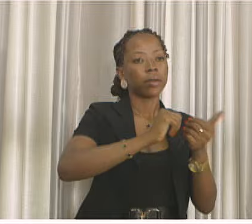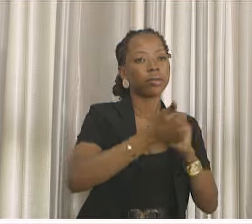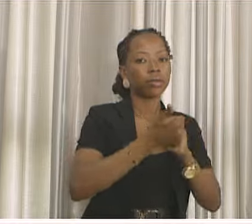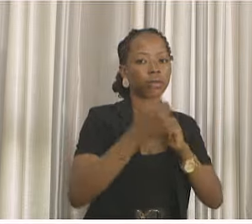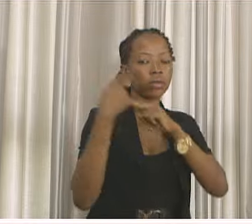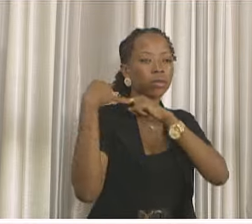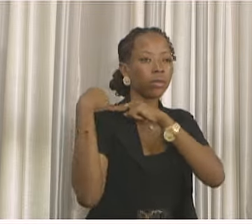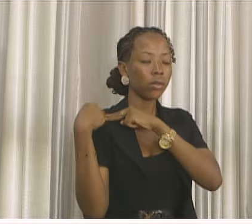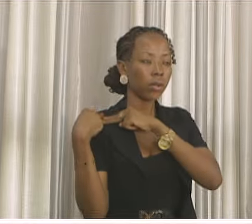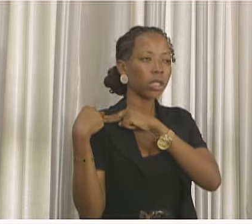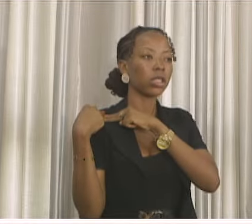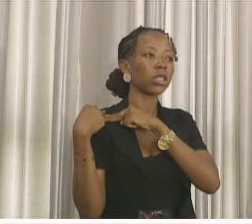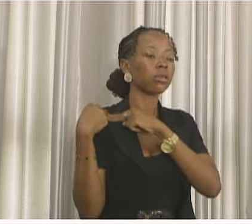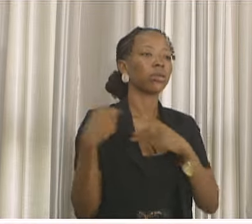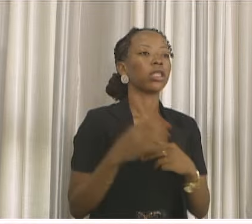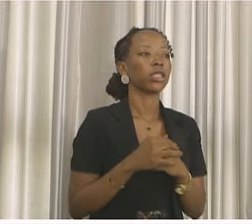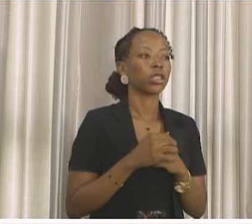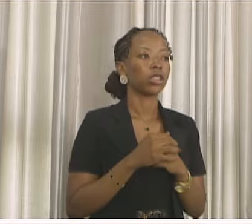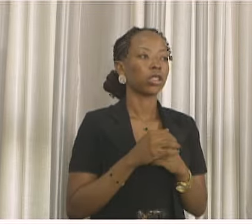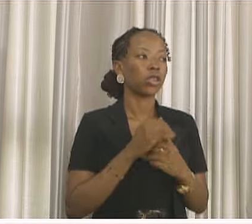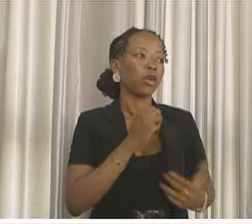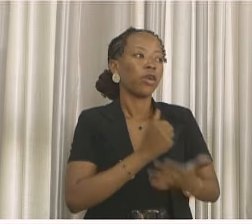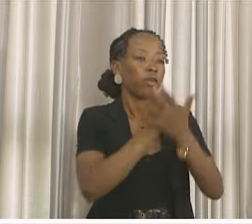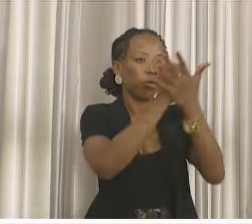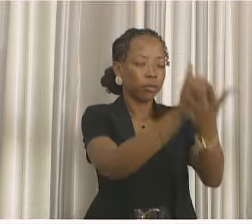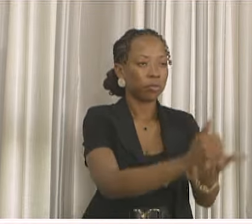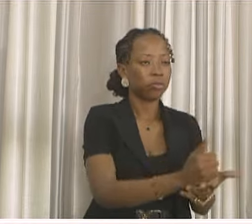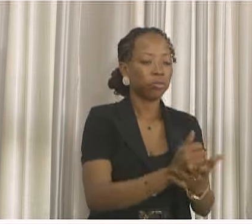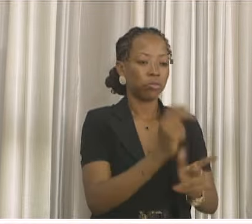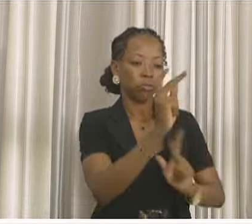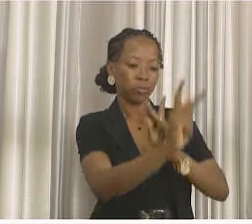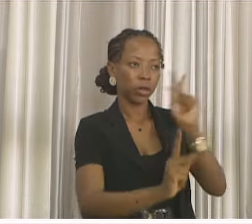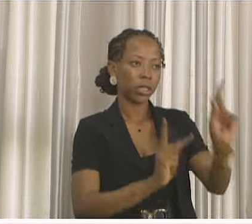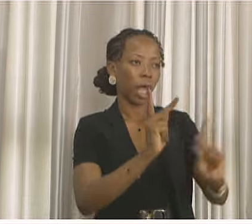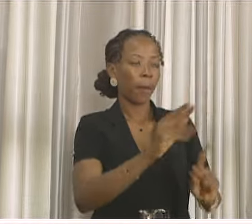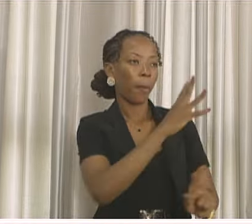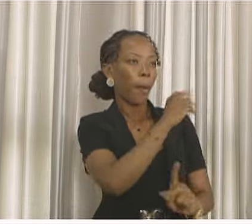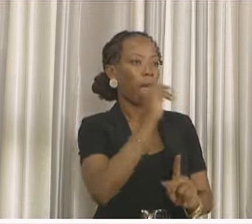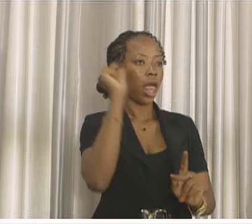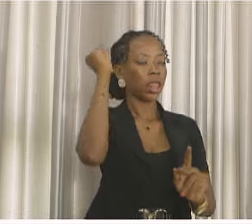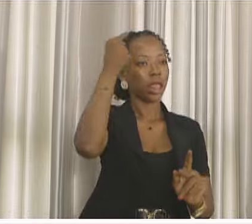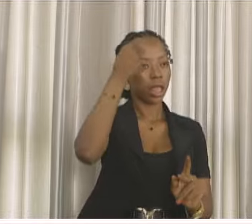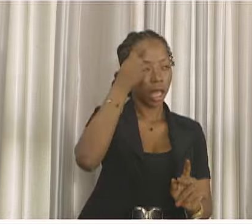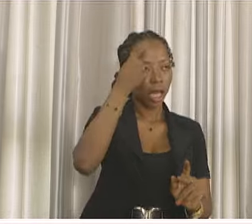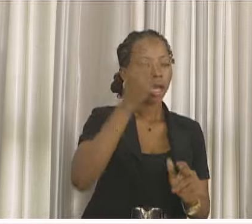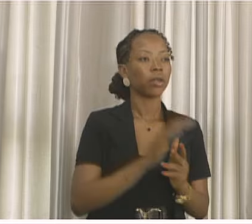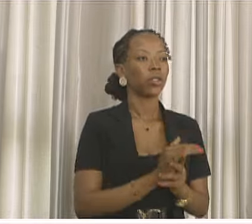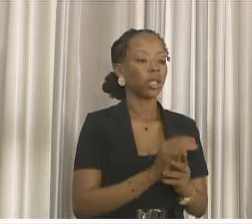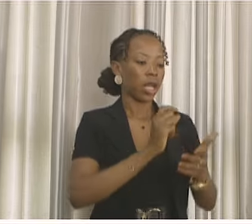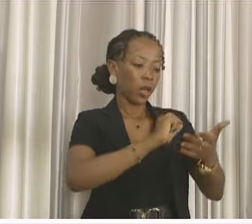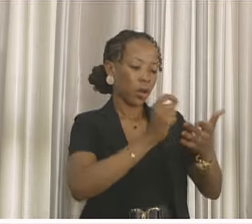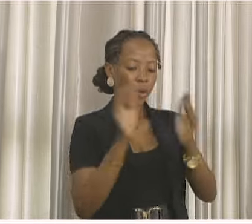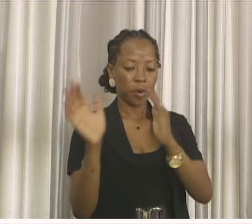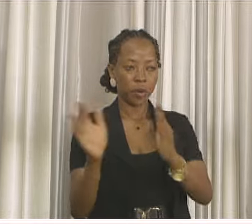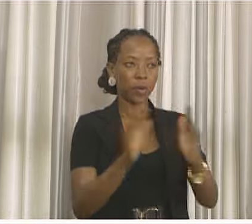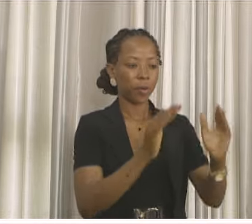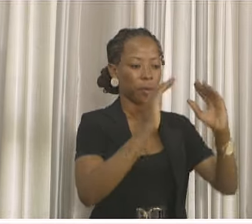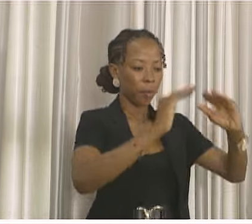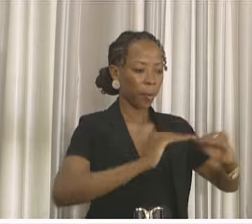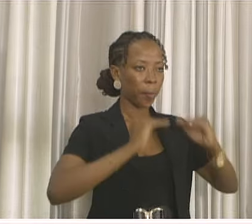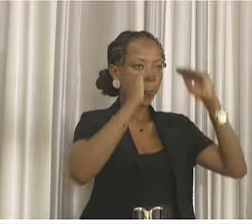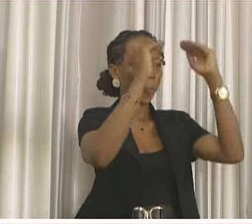the people, based on the priorities of the government. Now we they set the targets and we